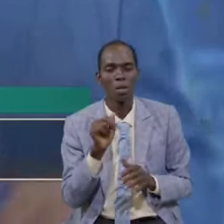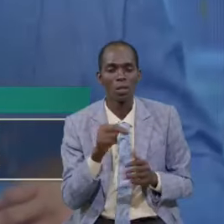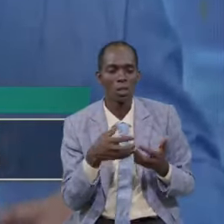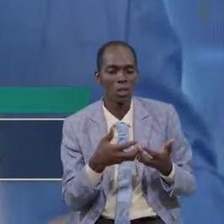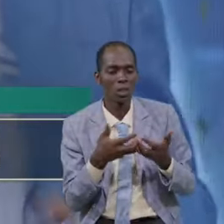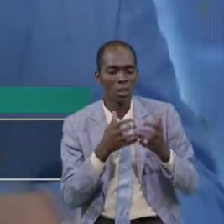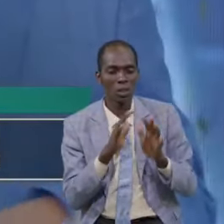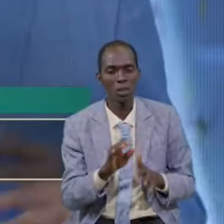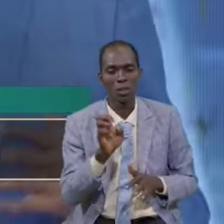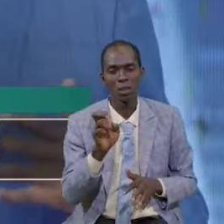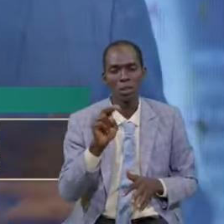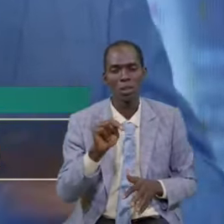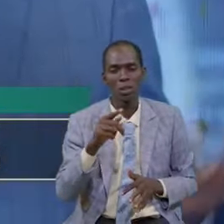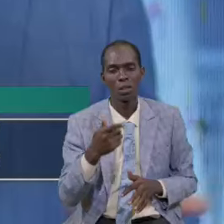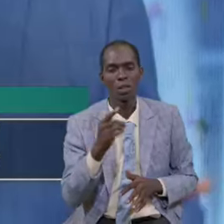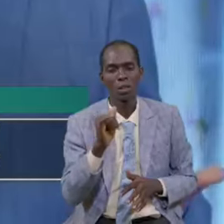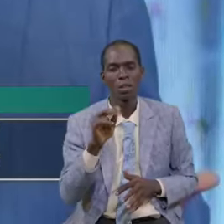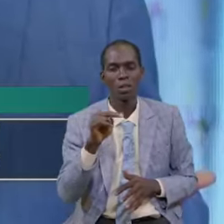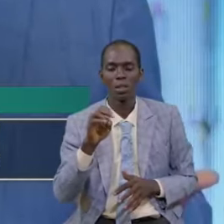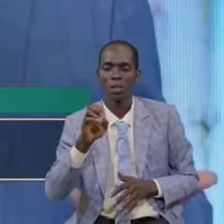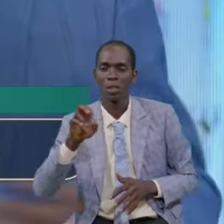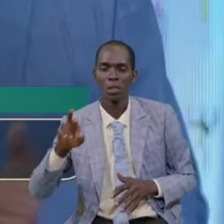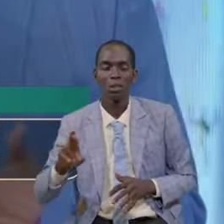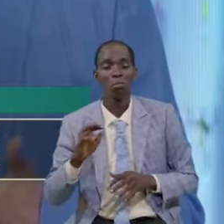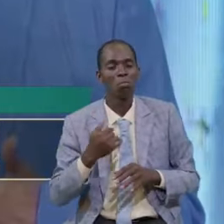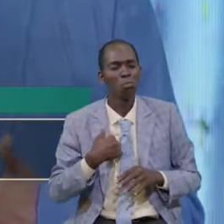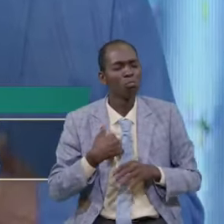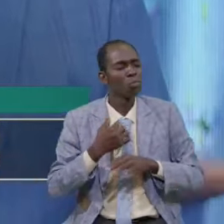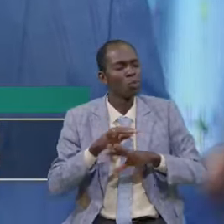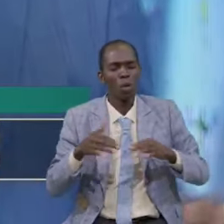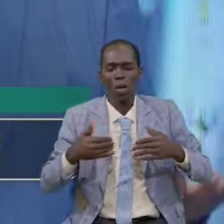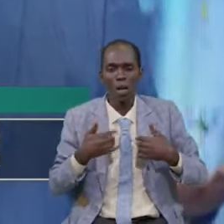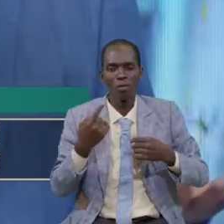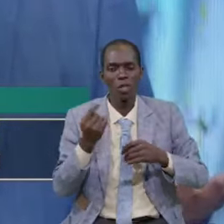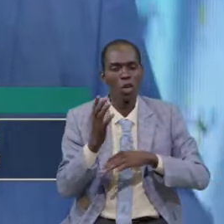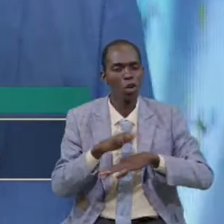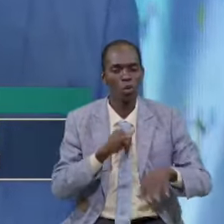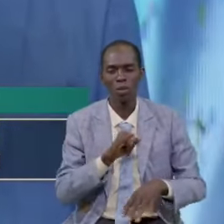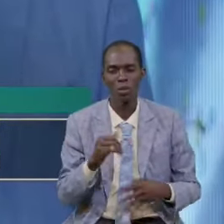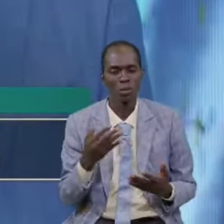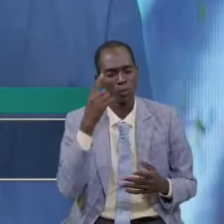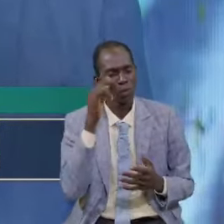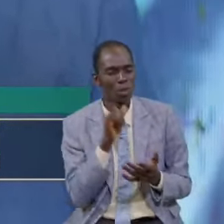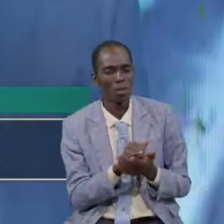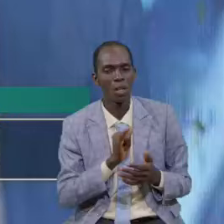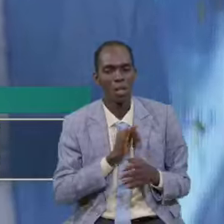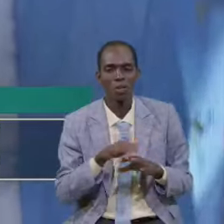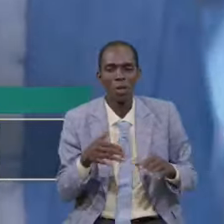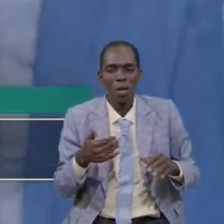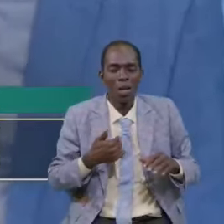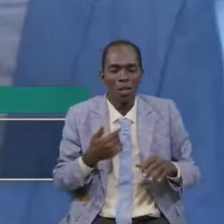I don't have the calling. I don't have the employment of an engineer now. All